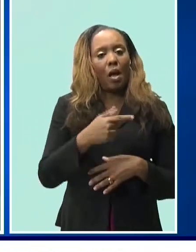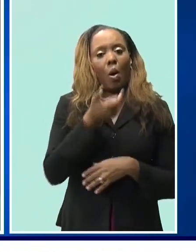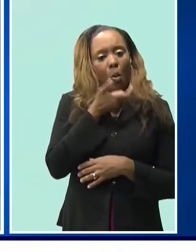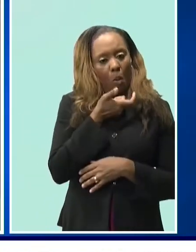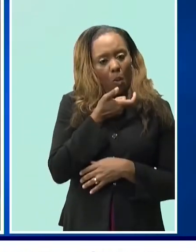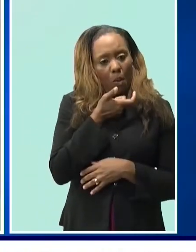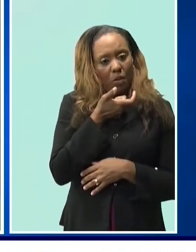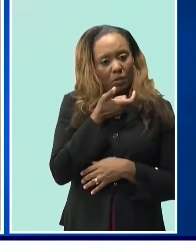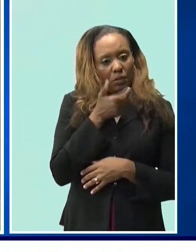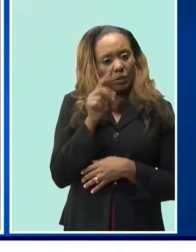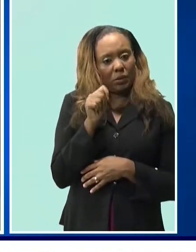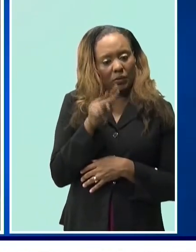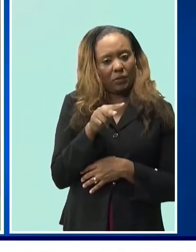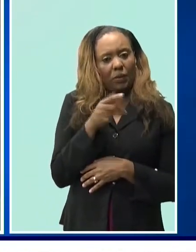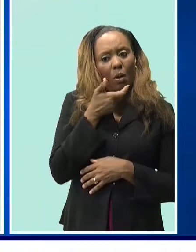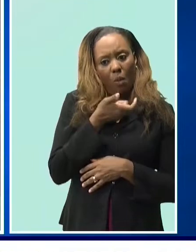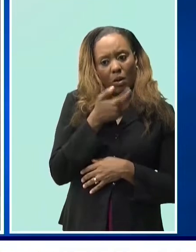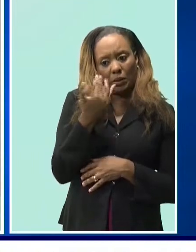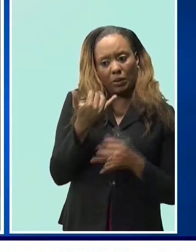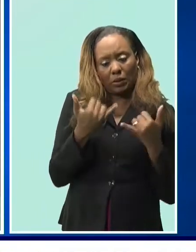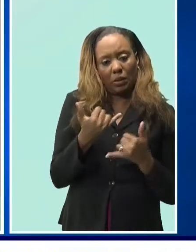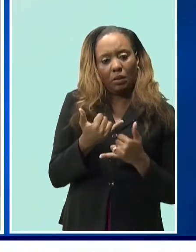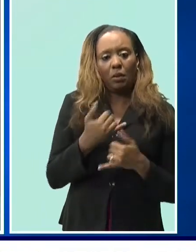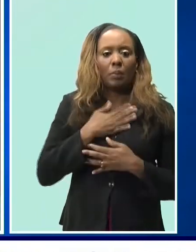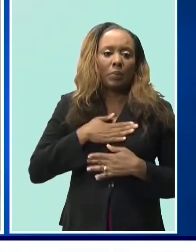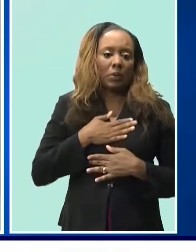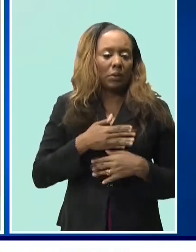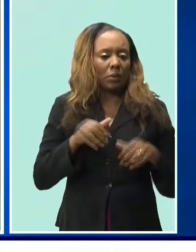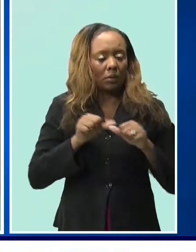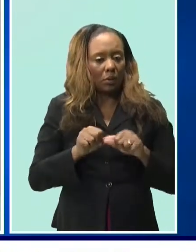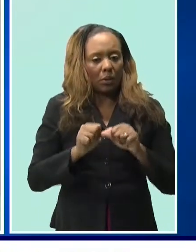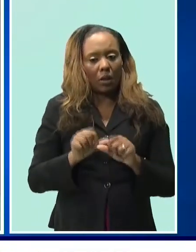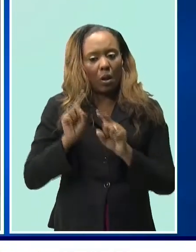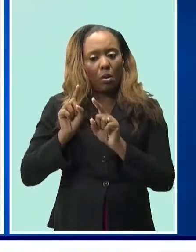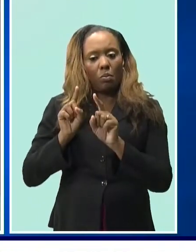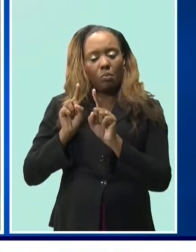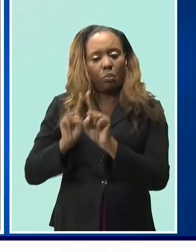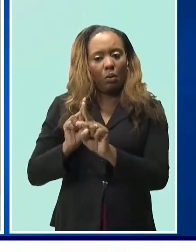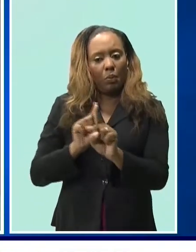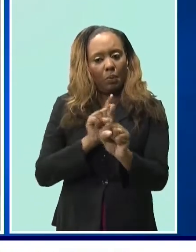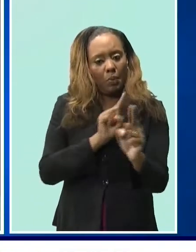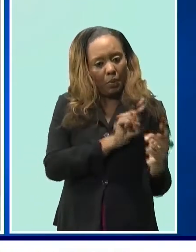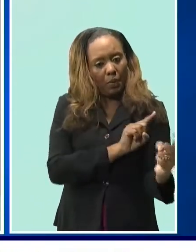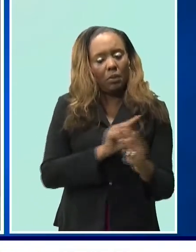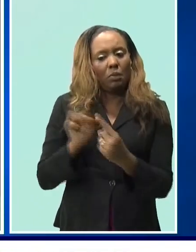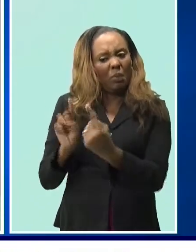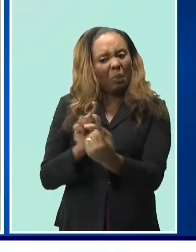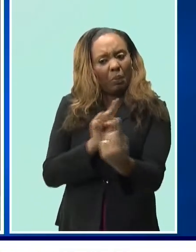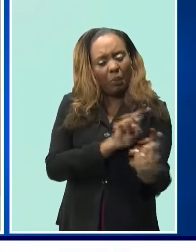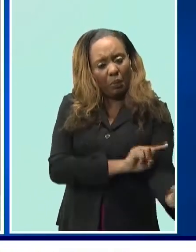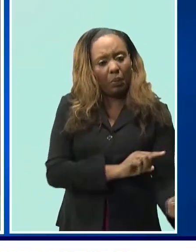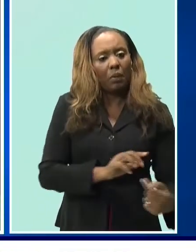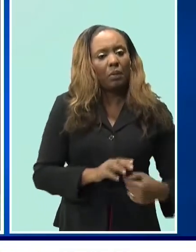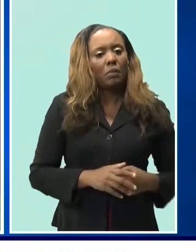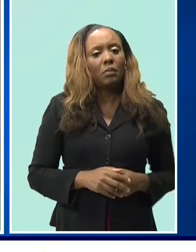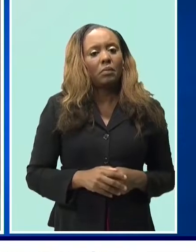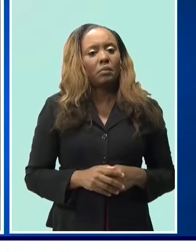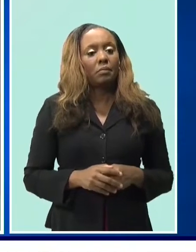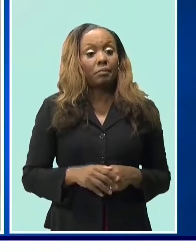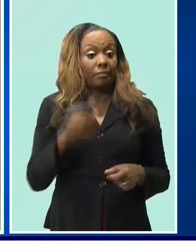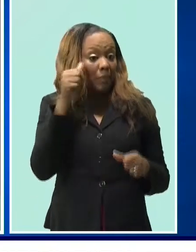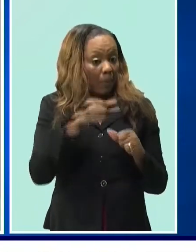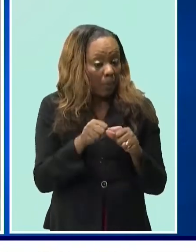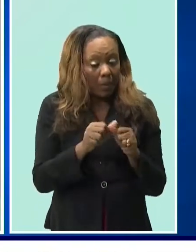persons listening, to continue the physical distancing. In addition to other measures we've been promoting, such as good hand